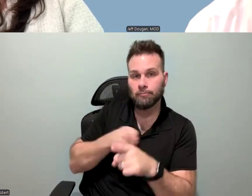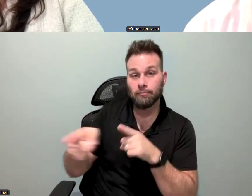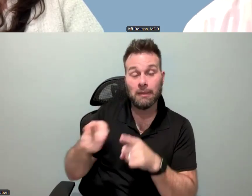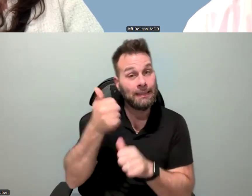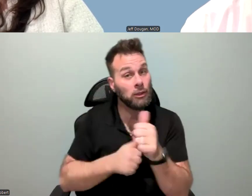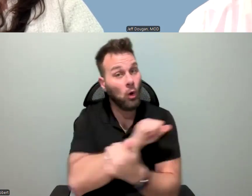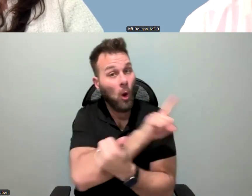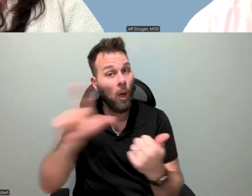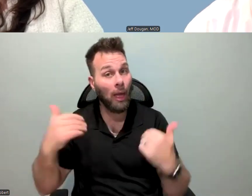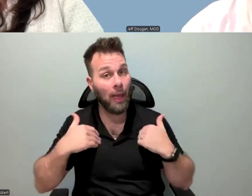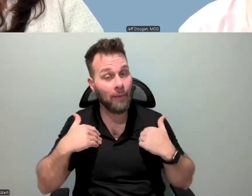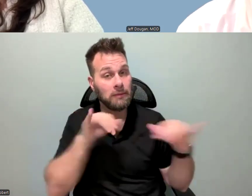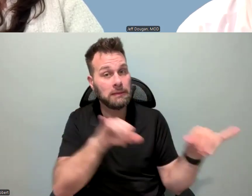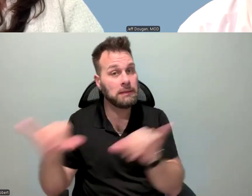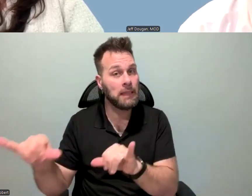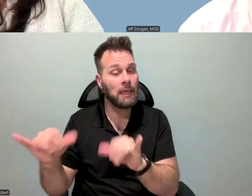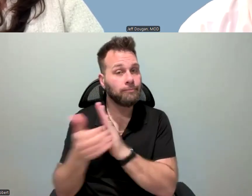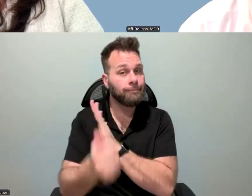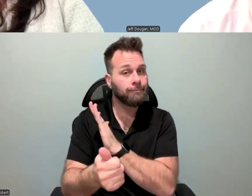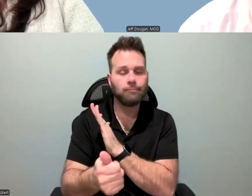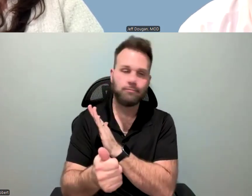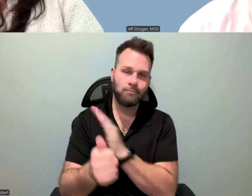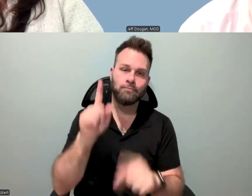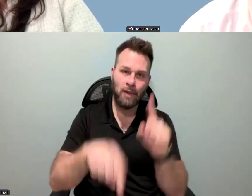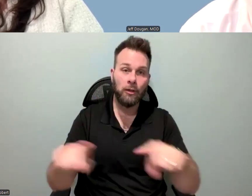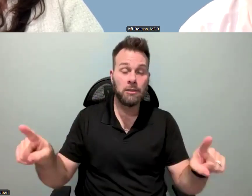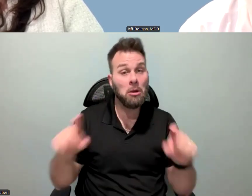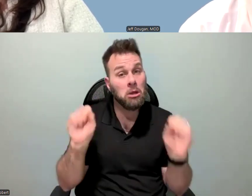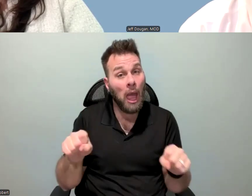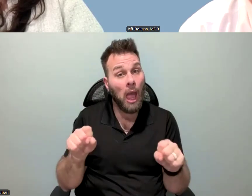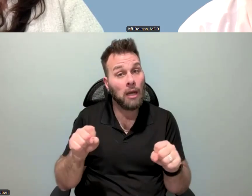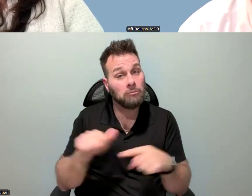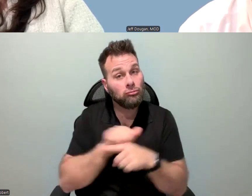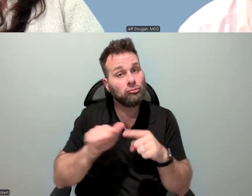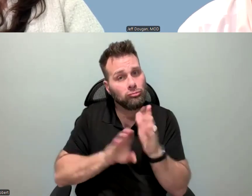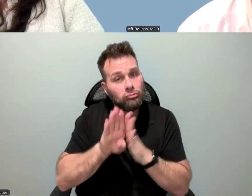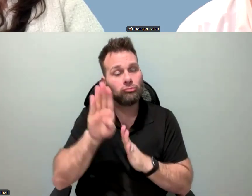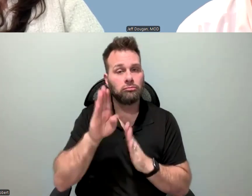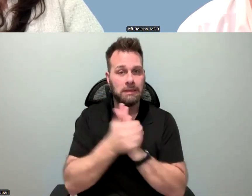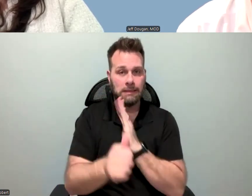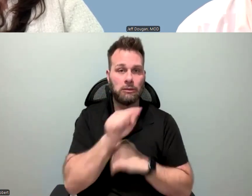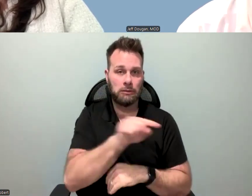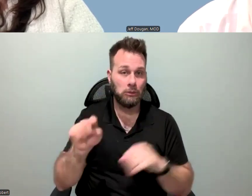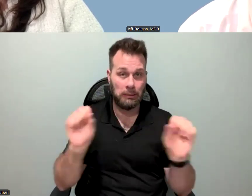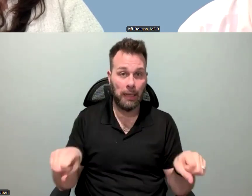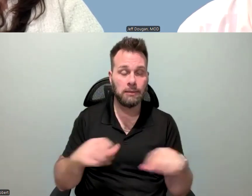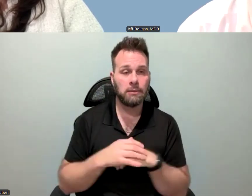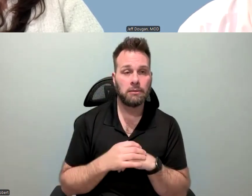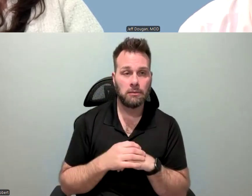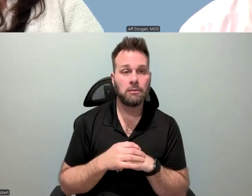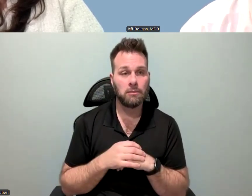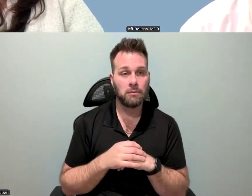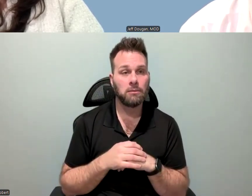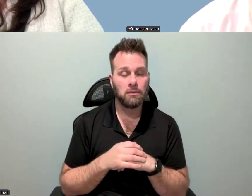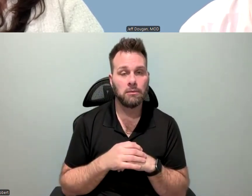you and I, MOD, and the commissions can work on developing that skill. There are many training opportunities that can happen, but really working with department heads that you